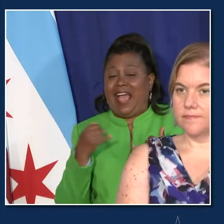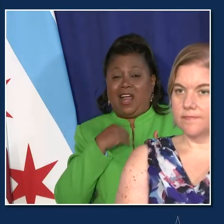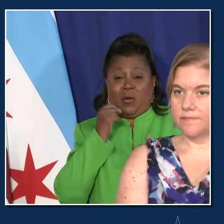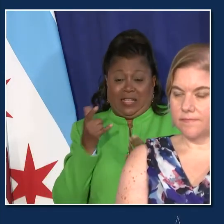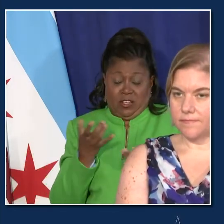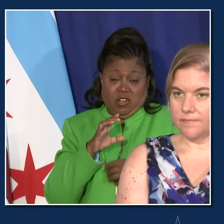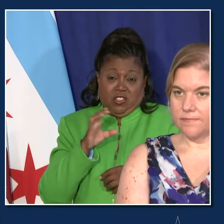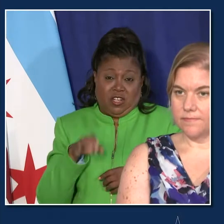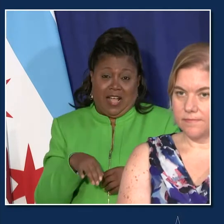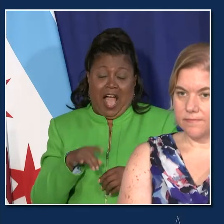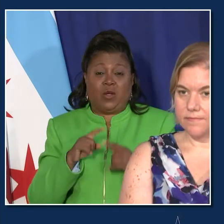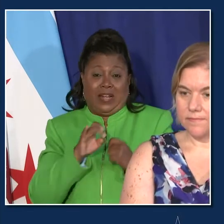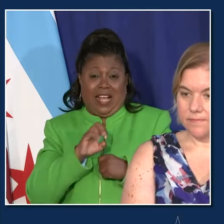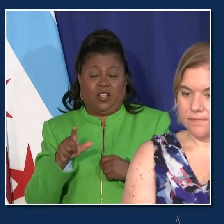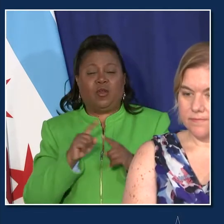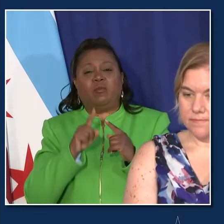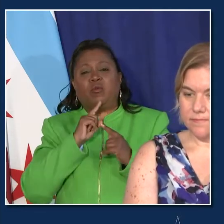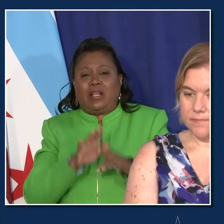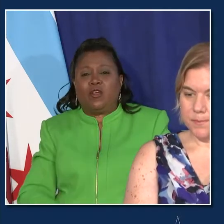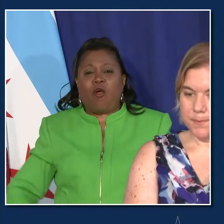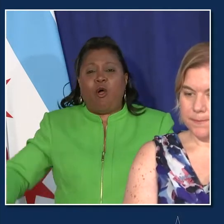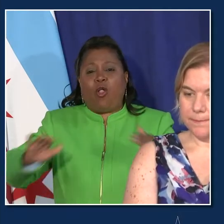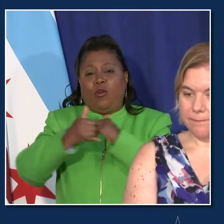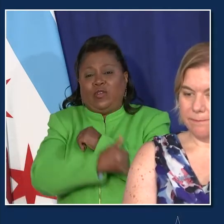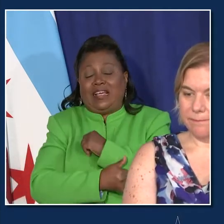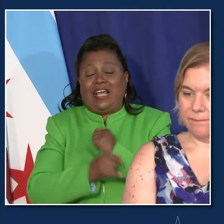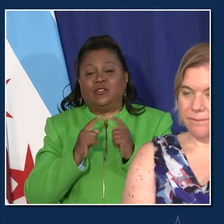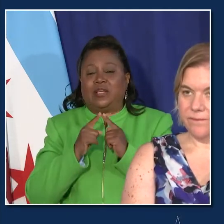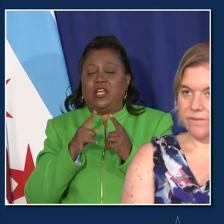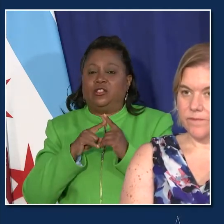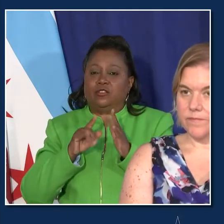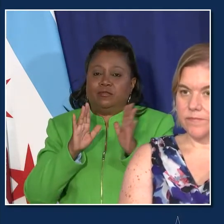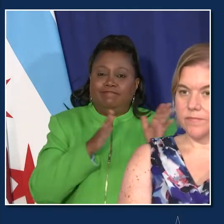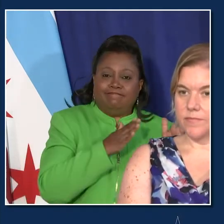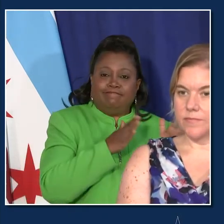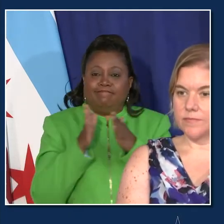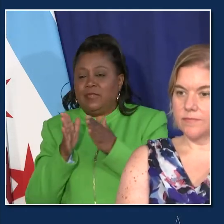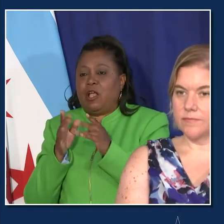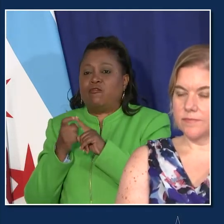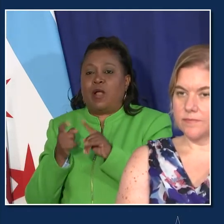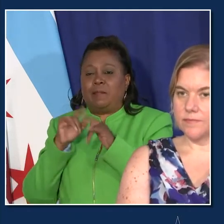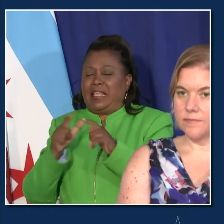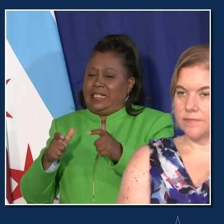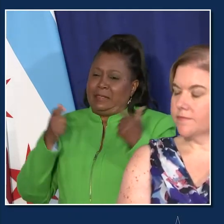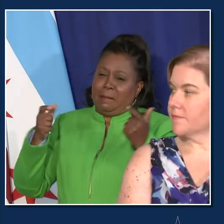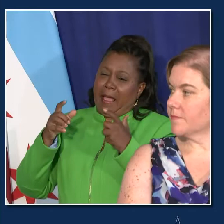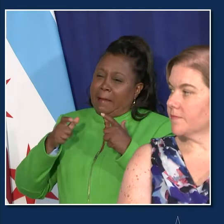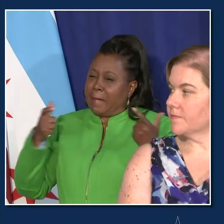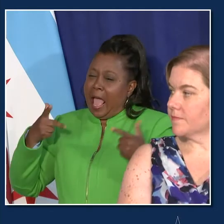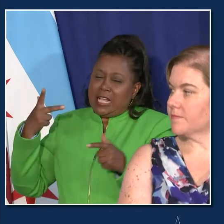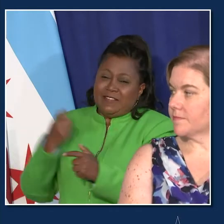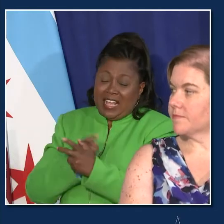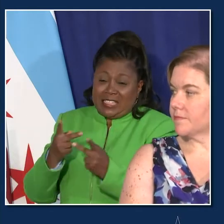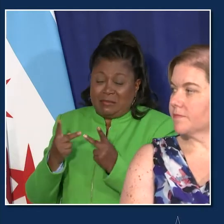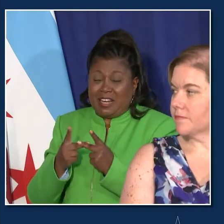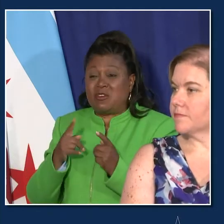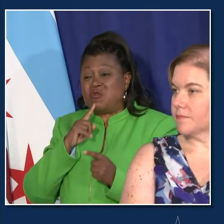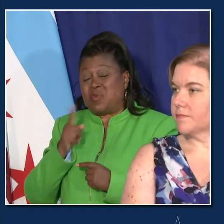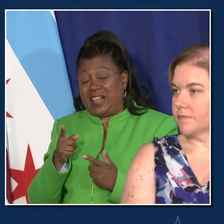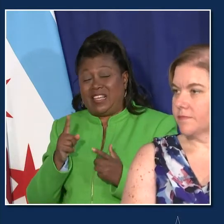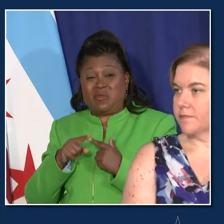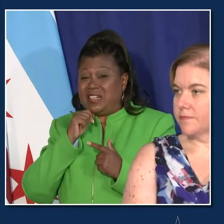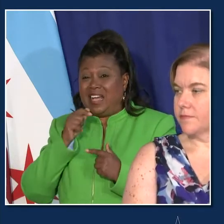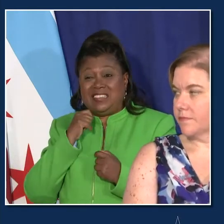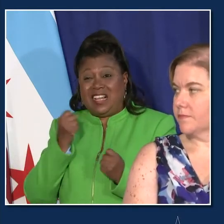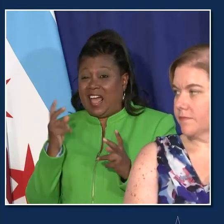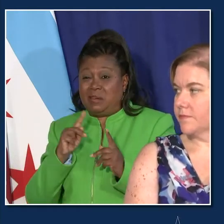here in Chicago and Illinois, but really across the country, is to pivot from these big mass vaccination centers, because frankly, we're not